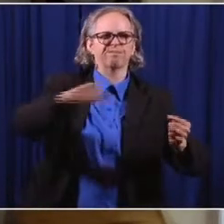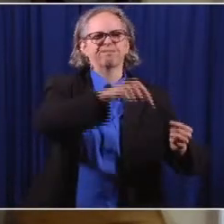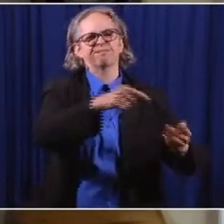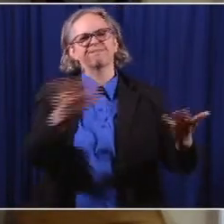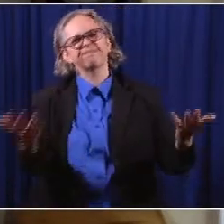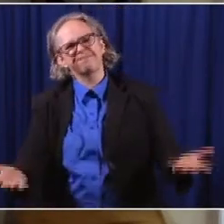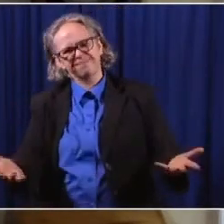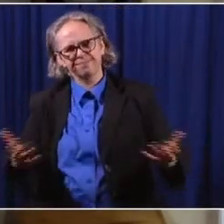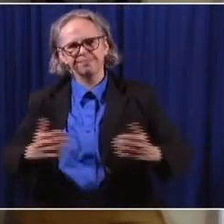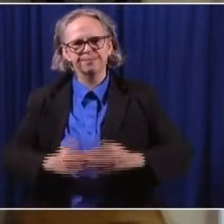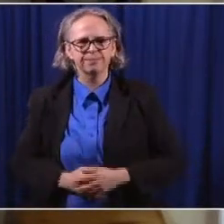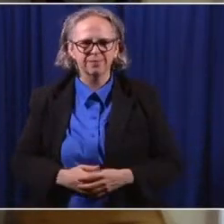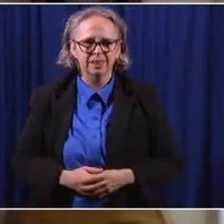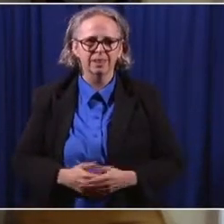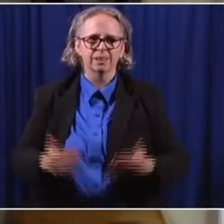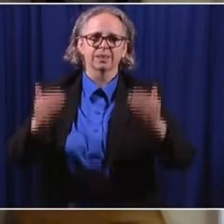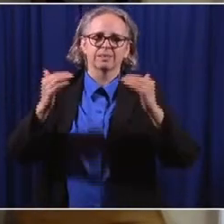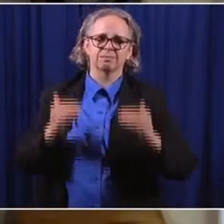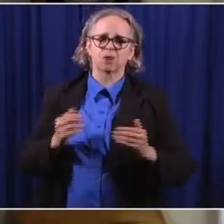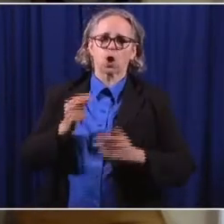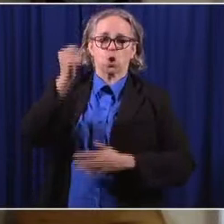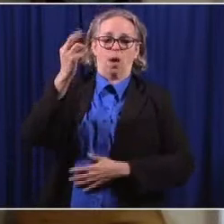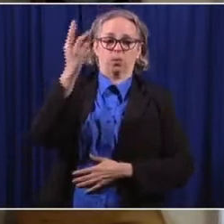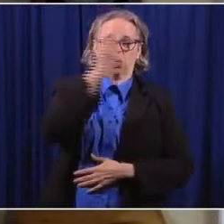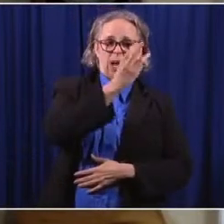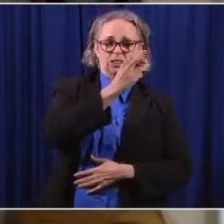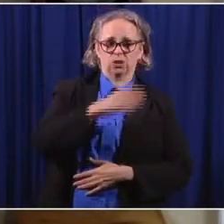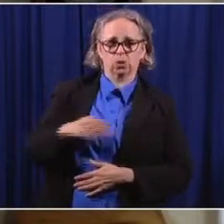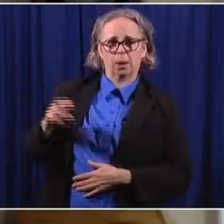up Northwest Ohio to Mercer County.